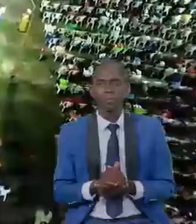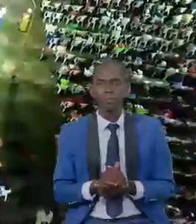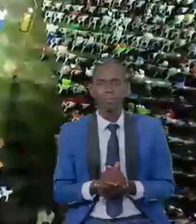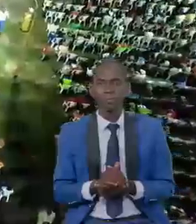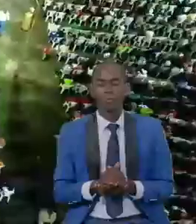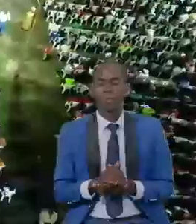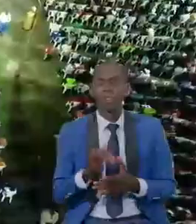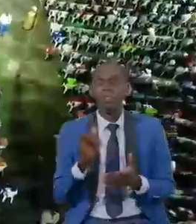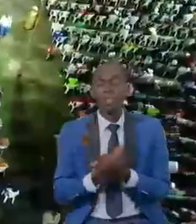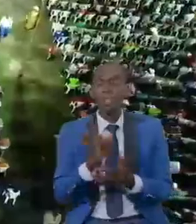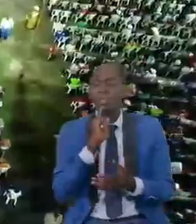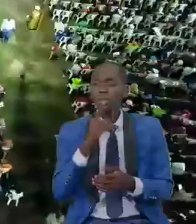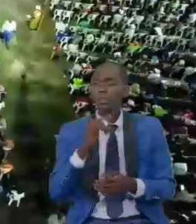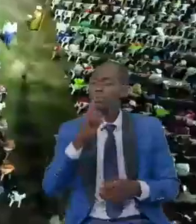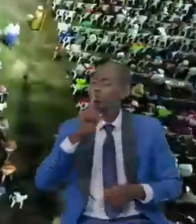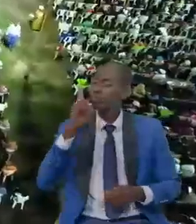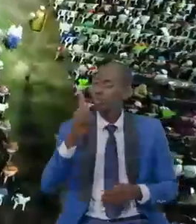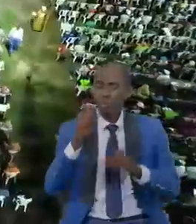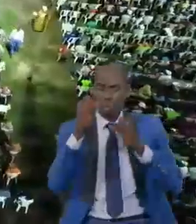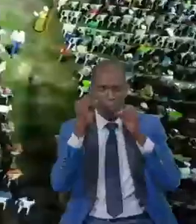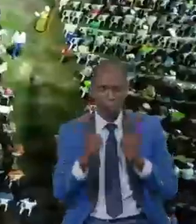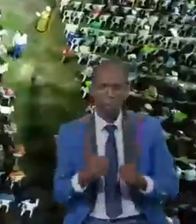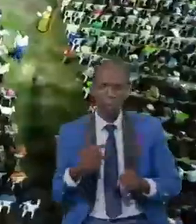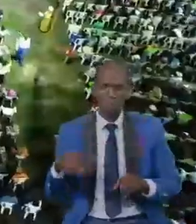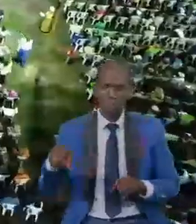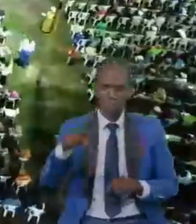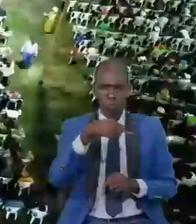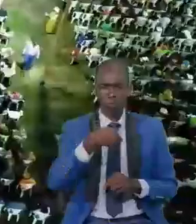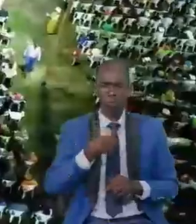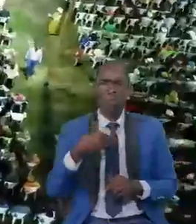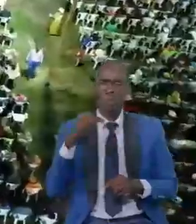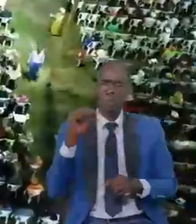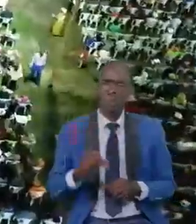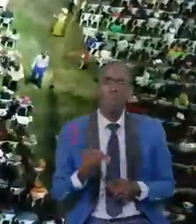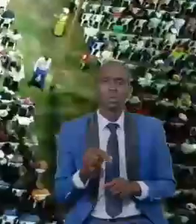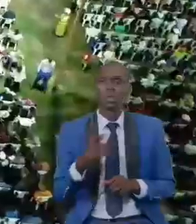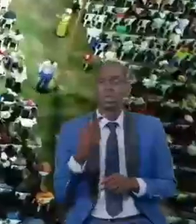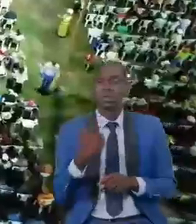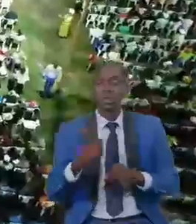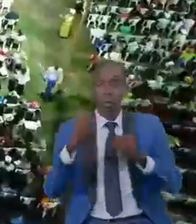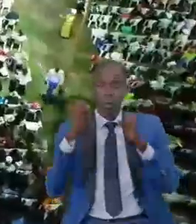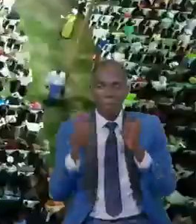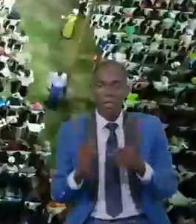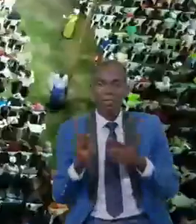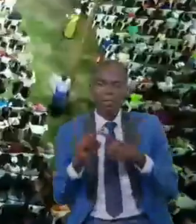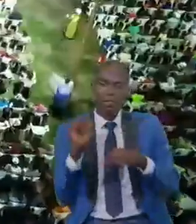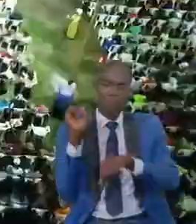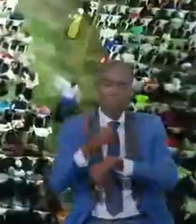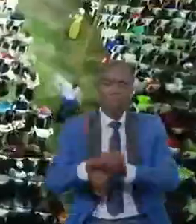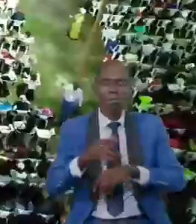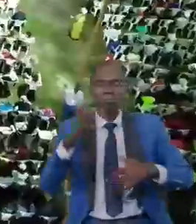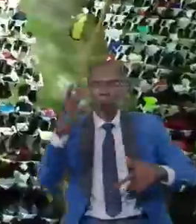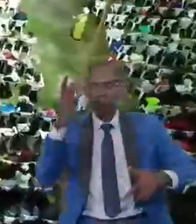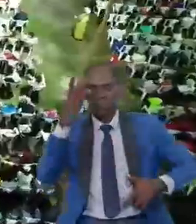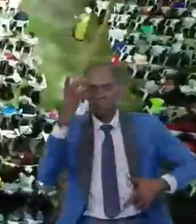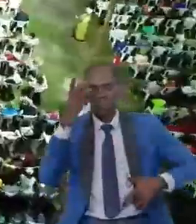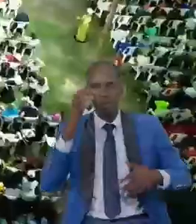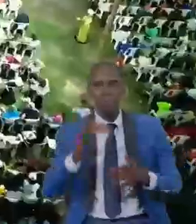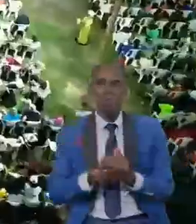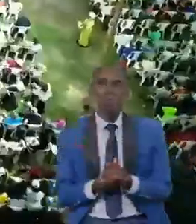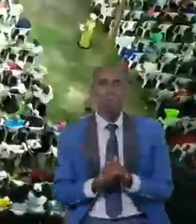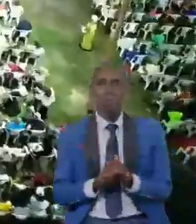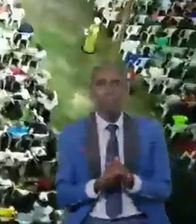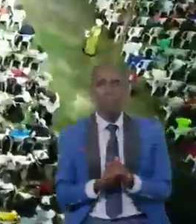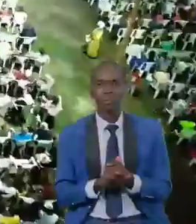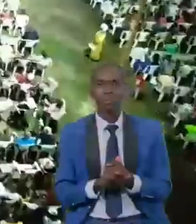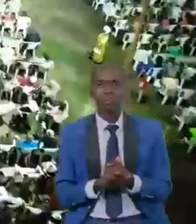That's the real power we need. The power to overcome sickness.